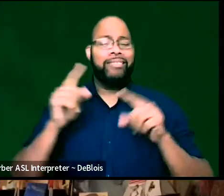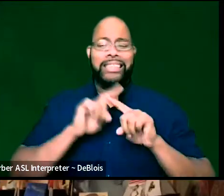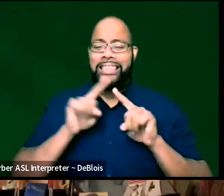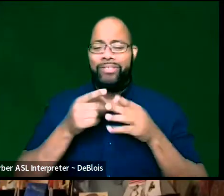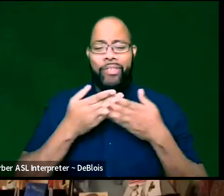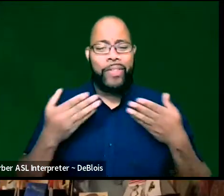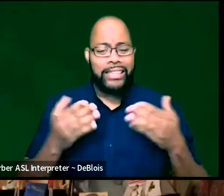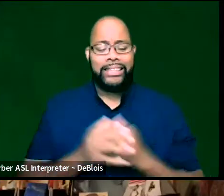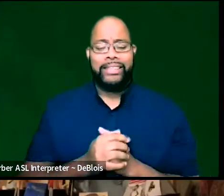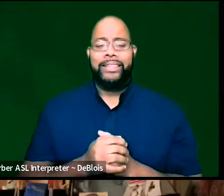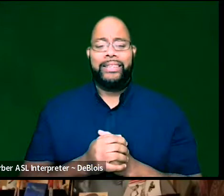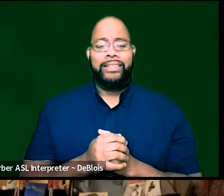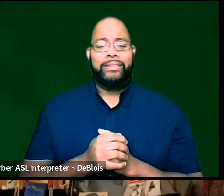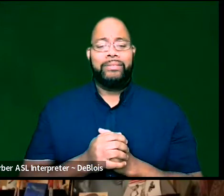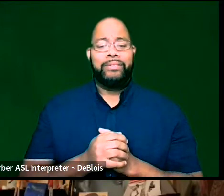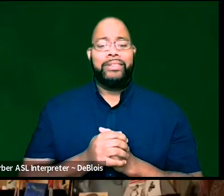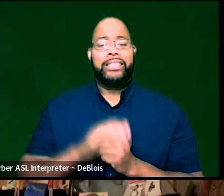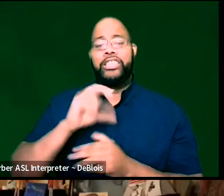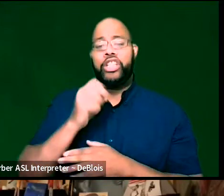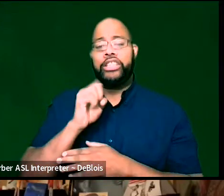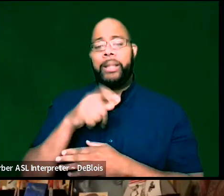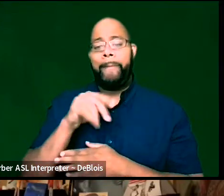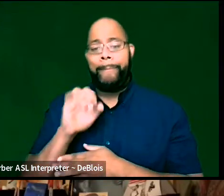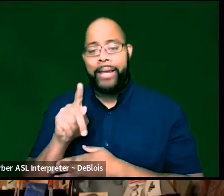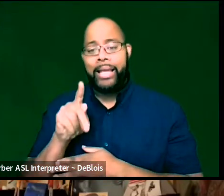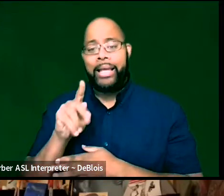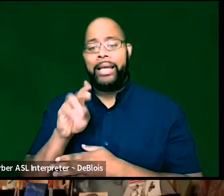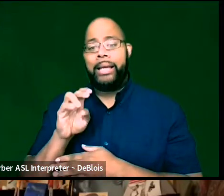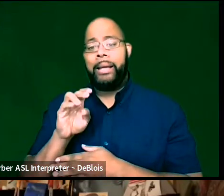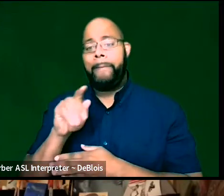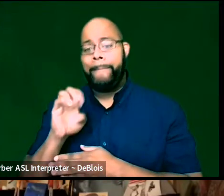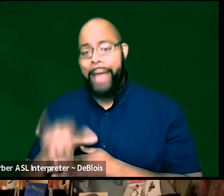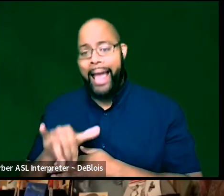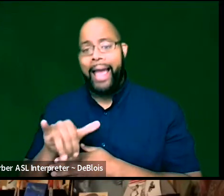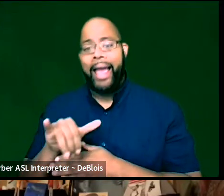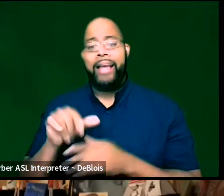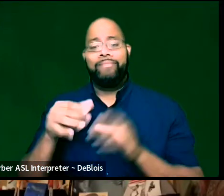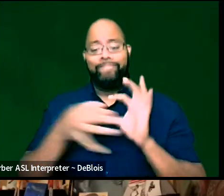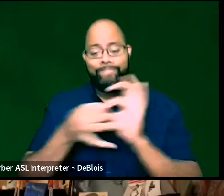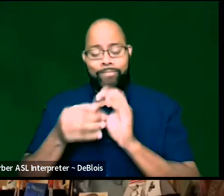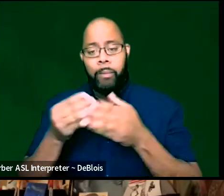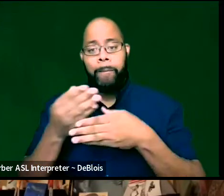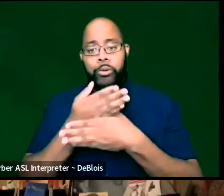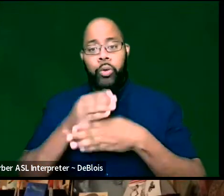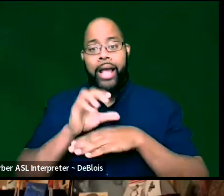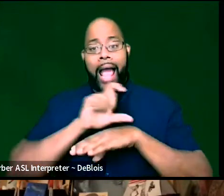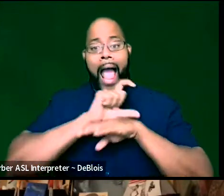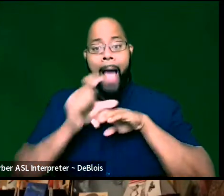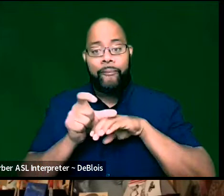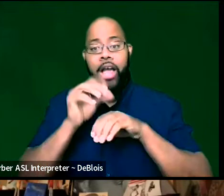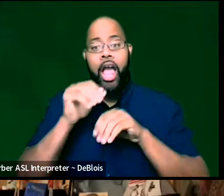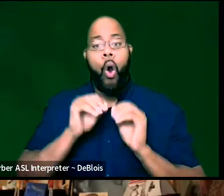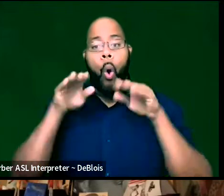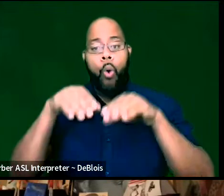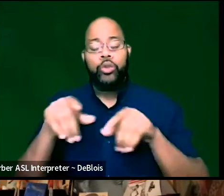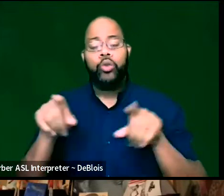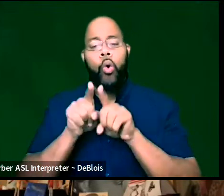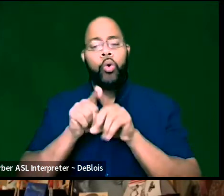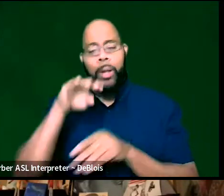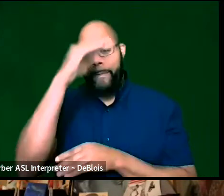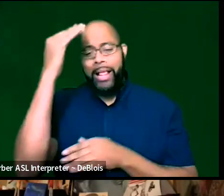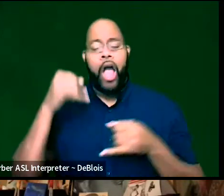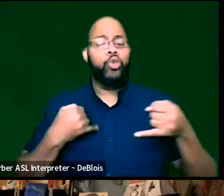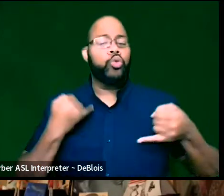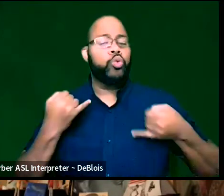things. The Chesapeake Bay, the fusions between the atmosphere and the ocean, as well as just Black joy